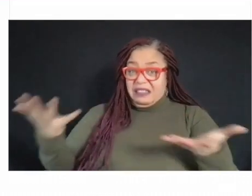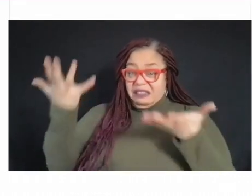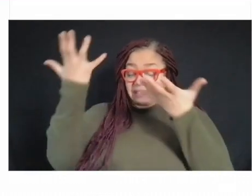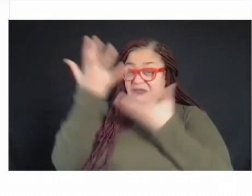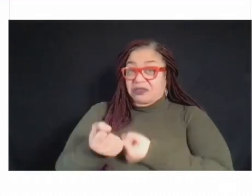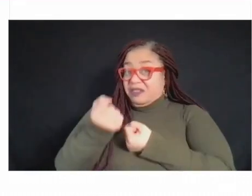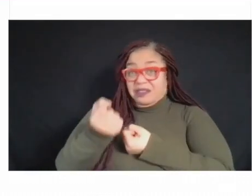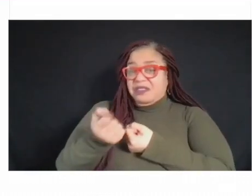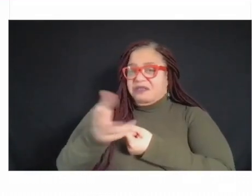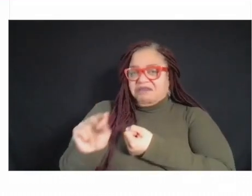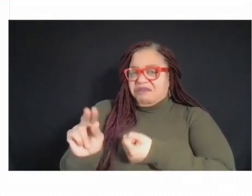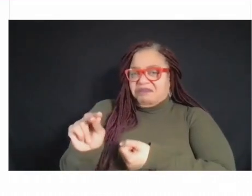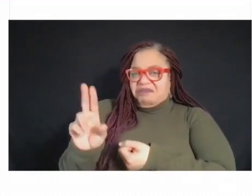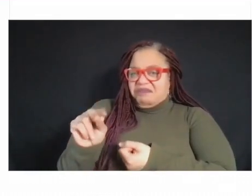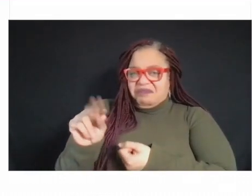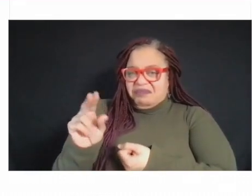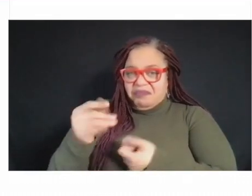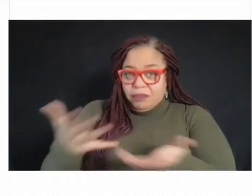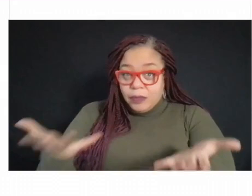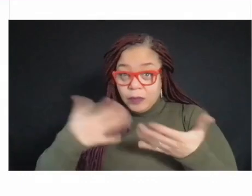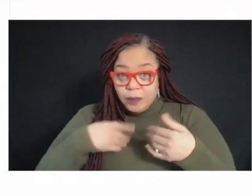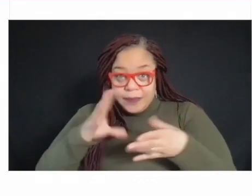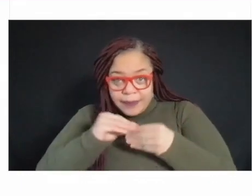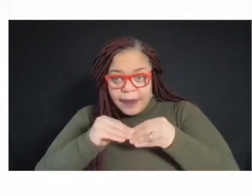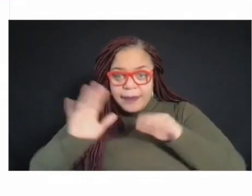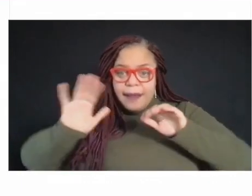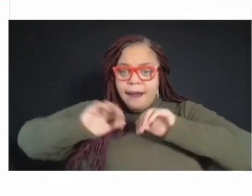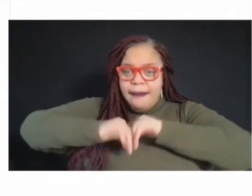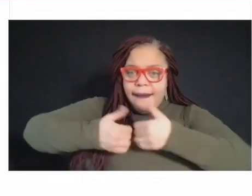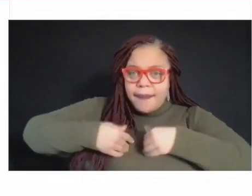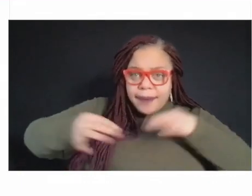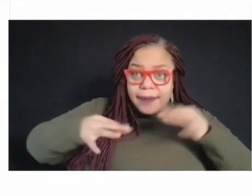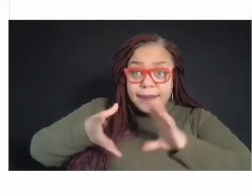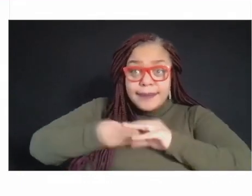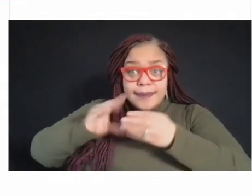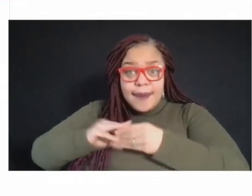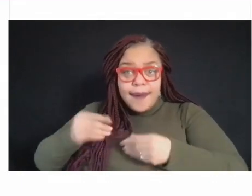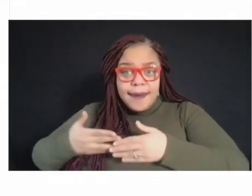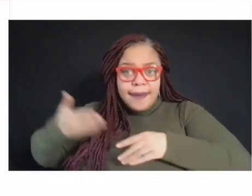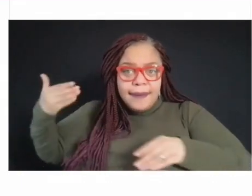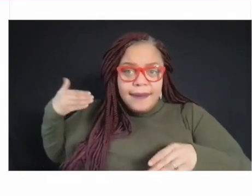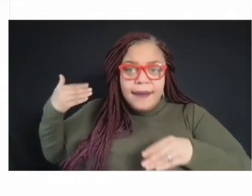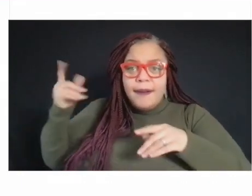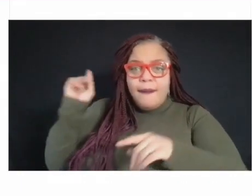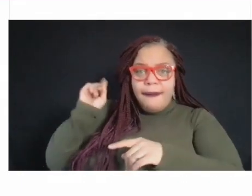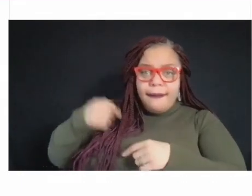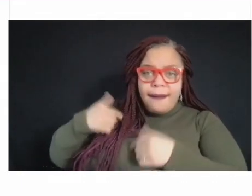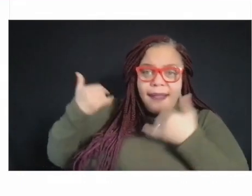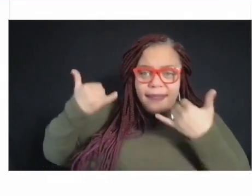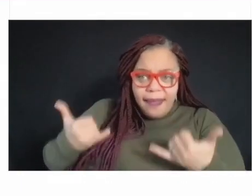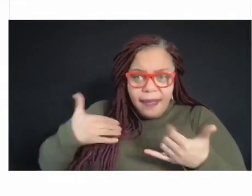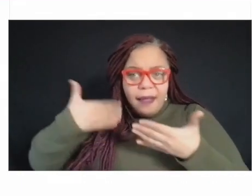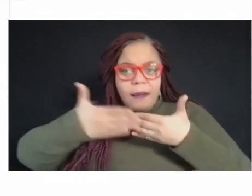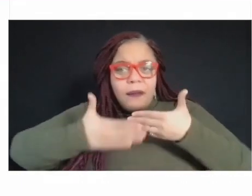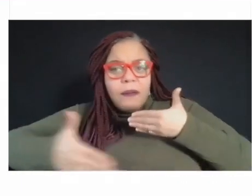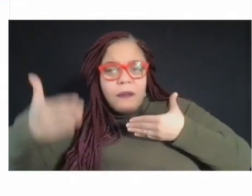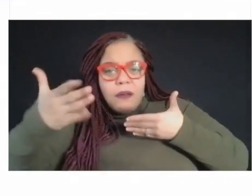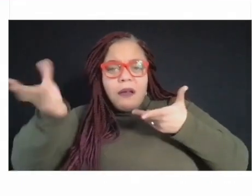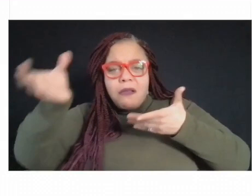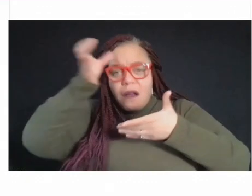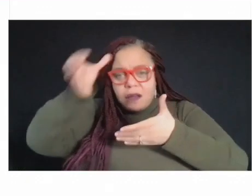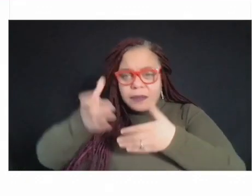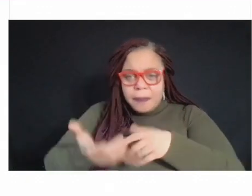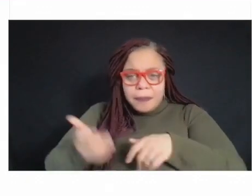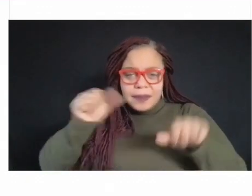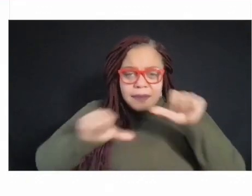the story of where we've been, where we're at, and where we're going and the concept of evolving science. Shortly after the J&J